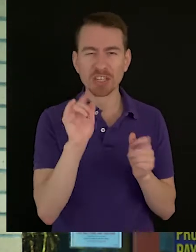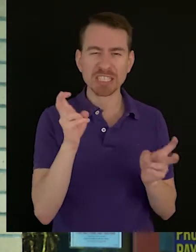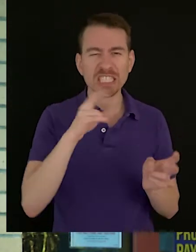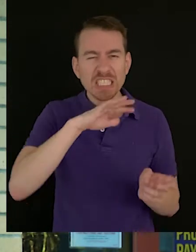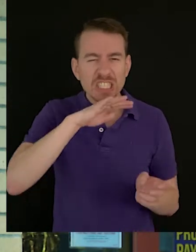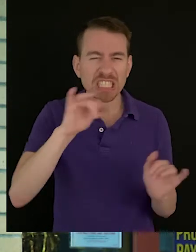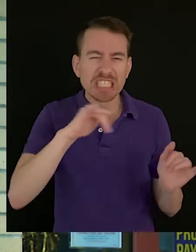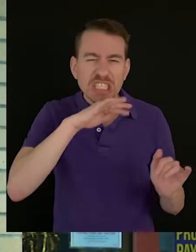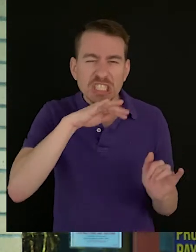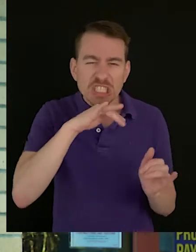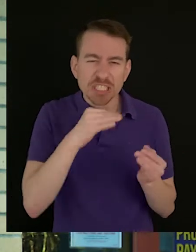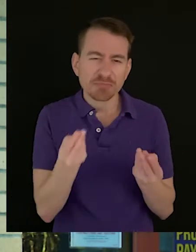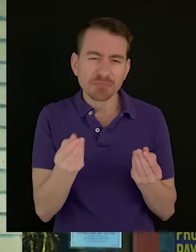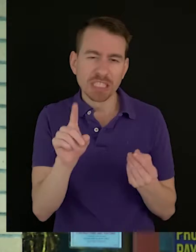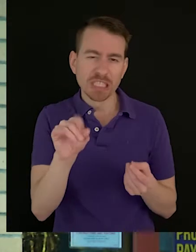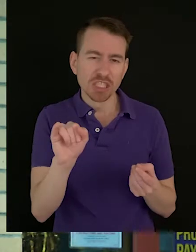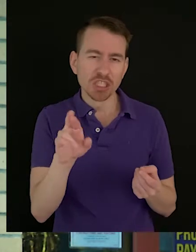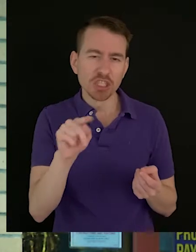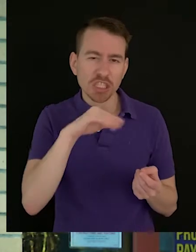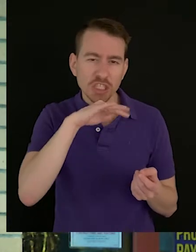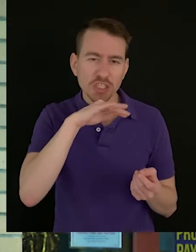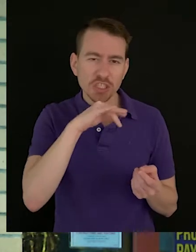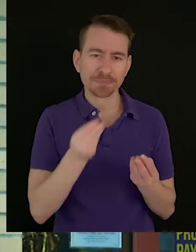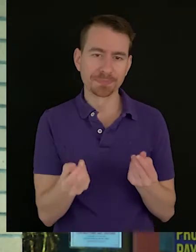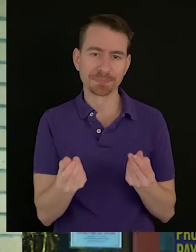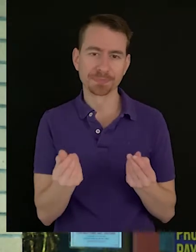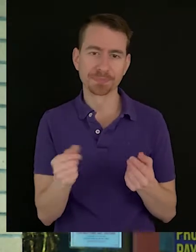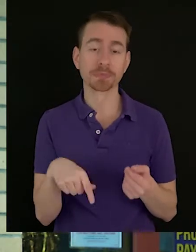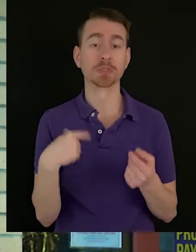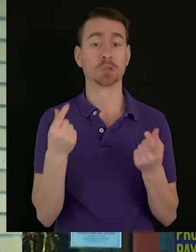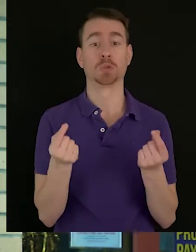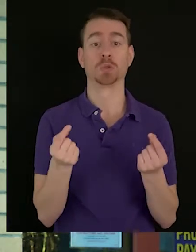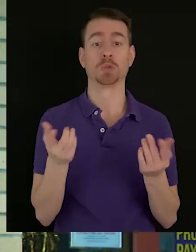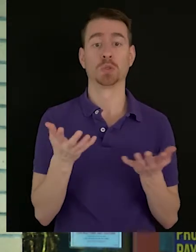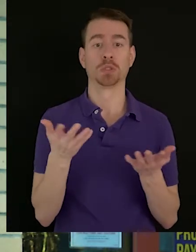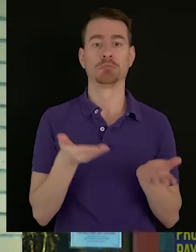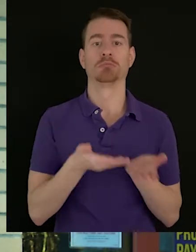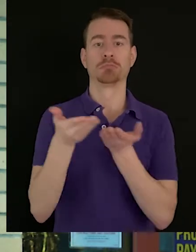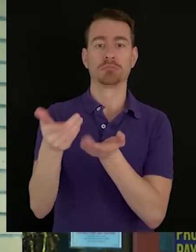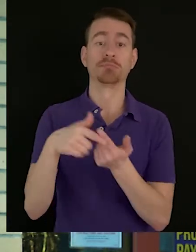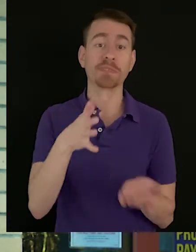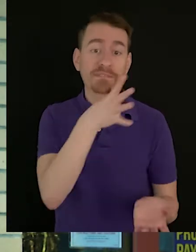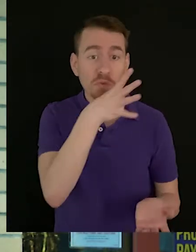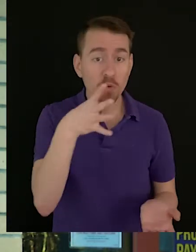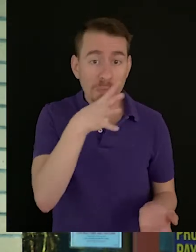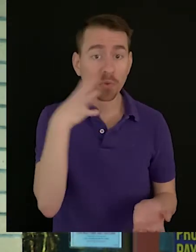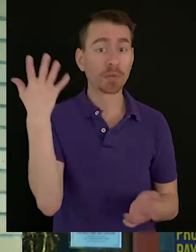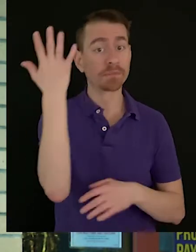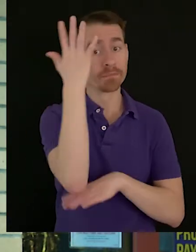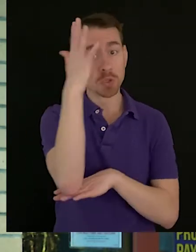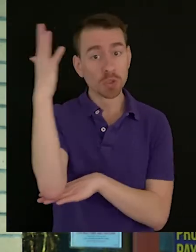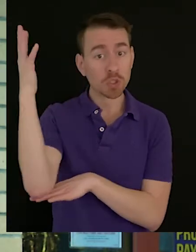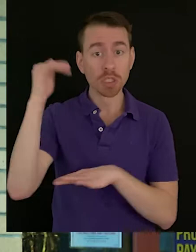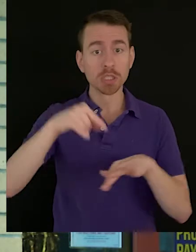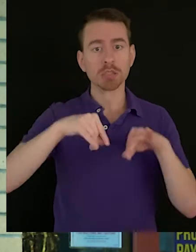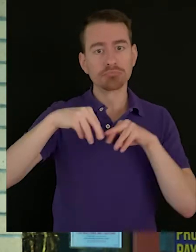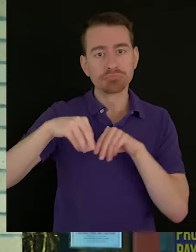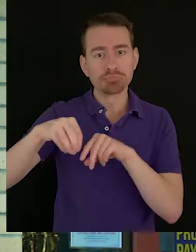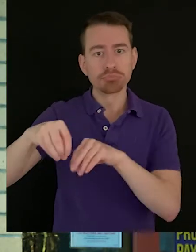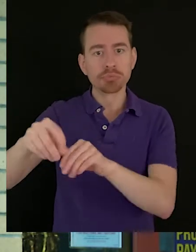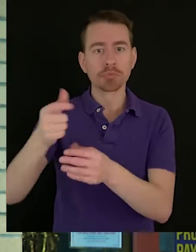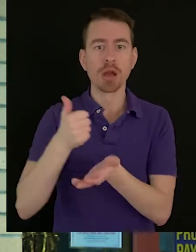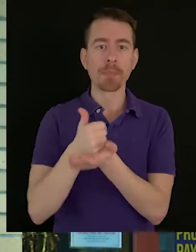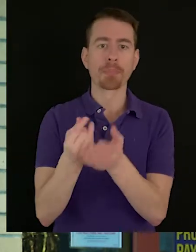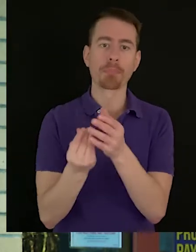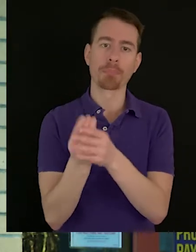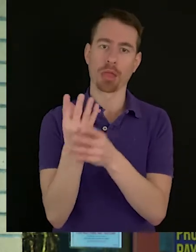the digesters. Well, I'm happy to tell you that it also has an important use. After it's broken down, the organic material travels to